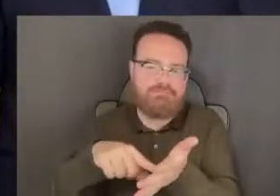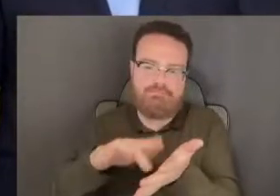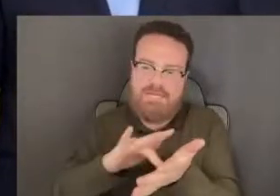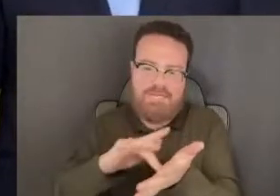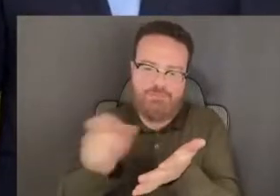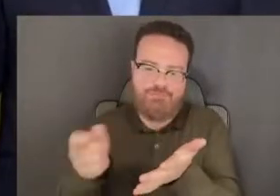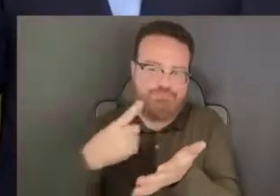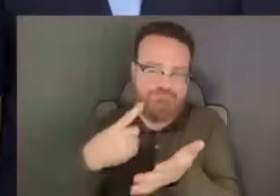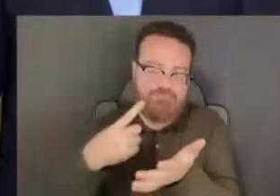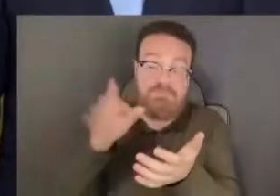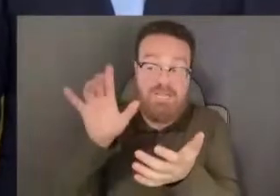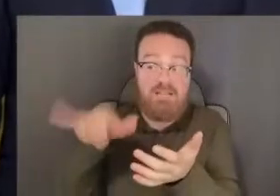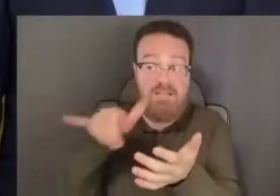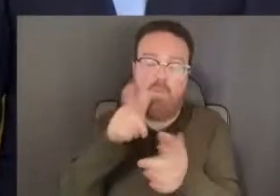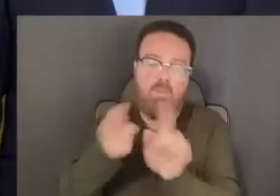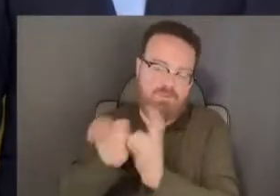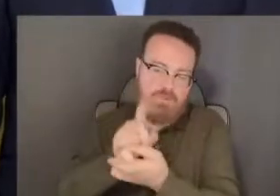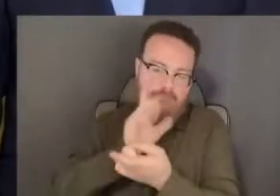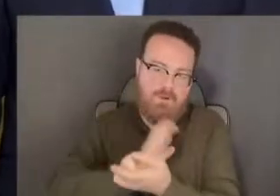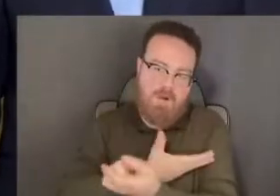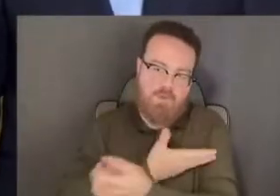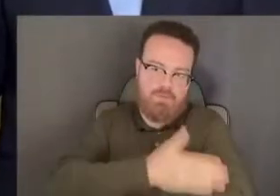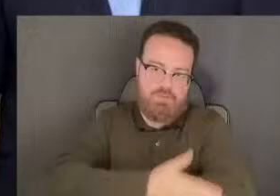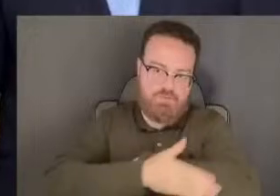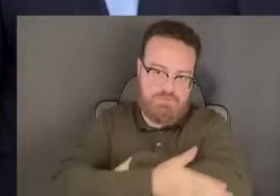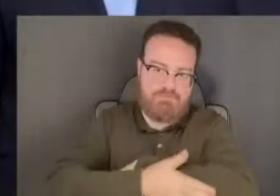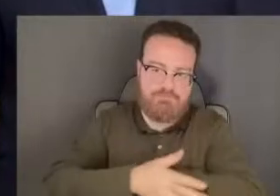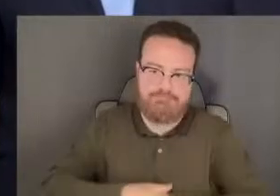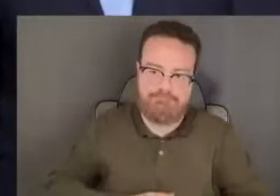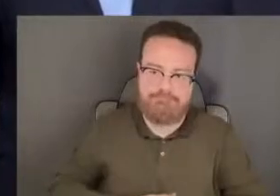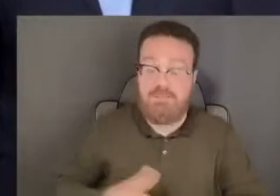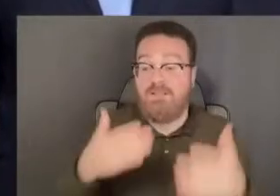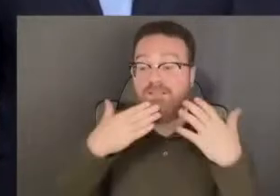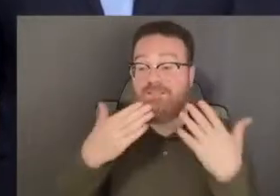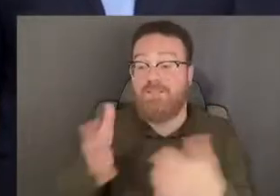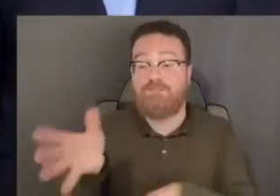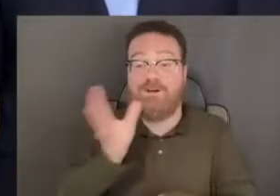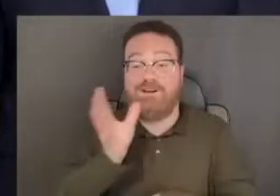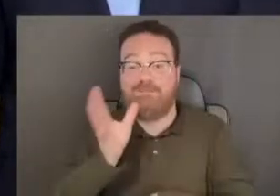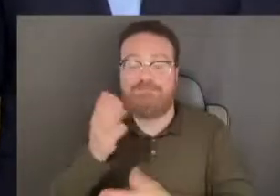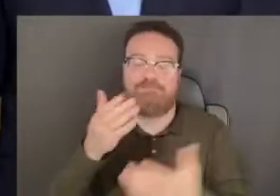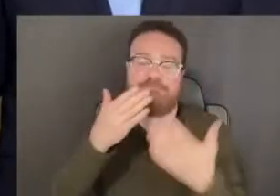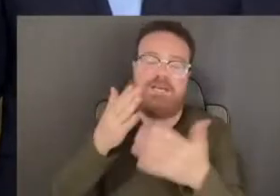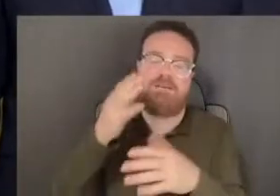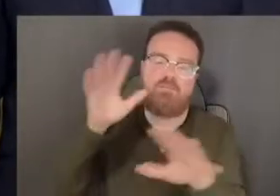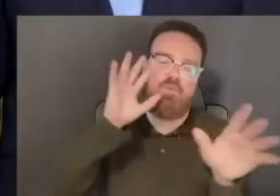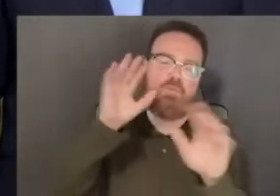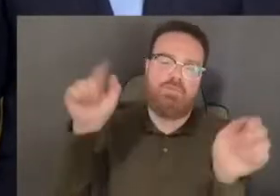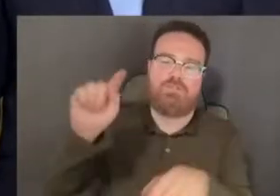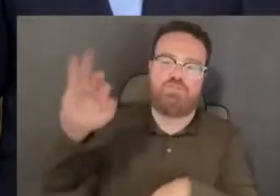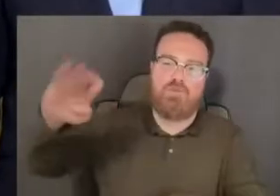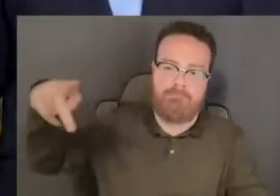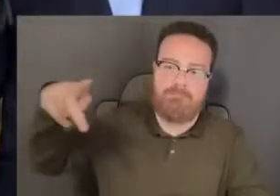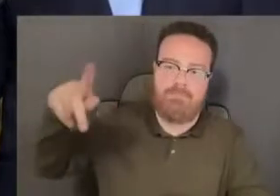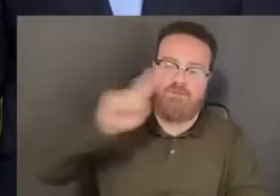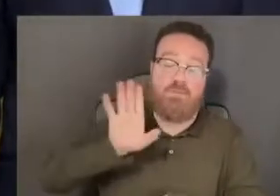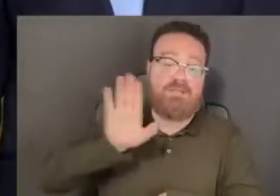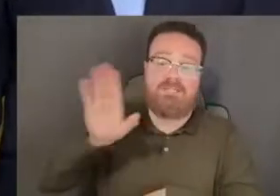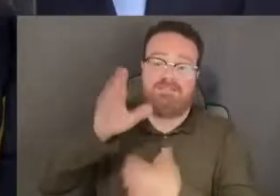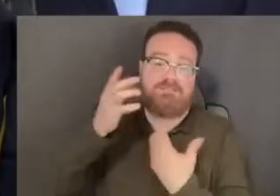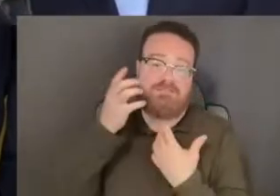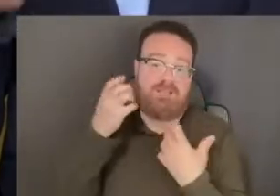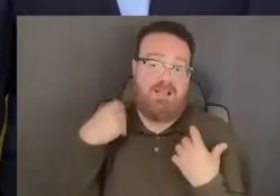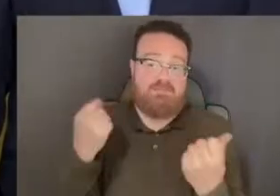for our country. And I want to thank the moms and thank President Trump for his confidence in my leadership and